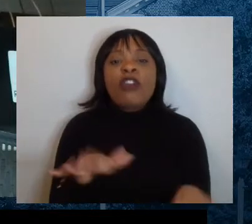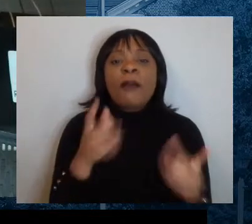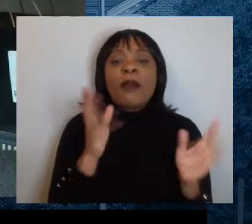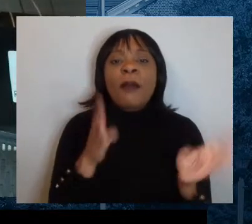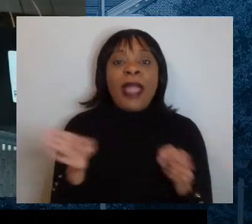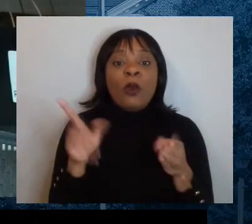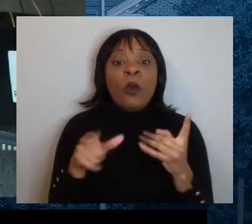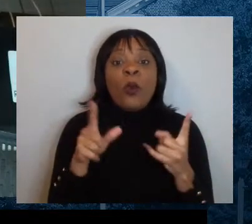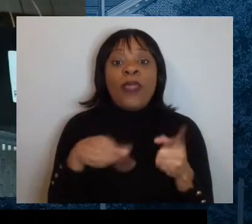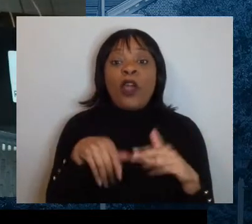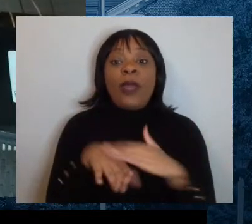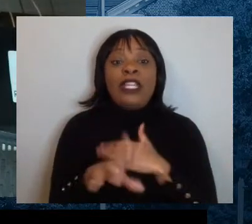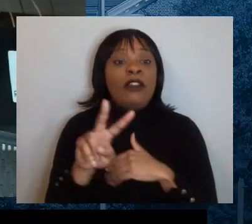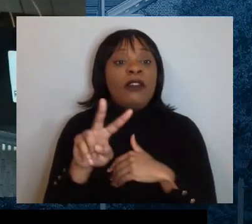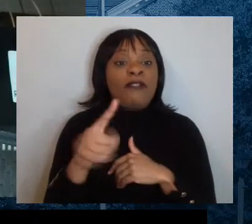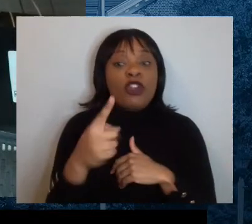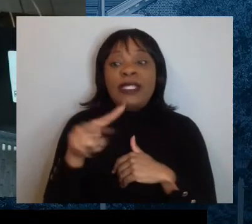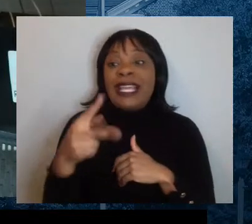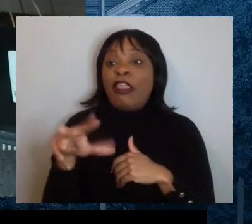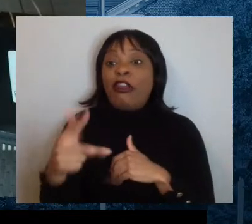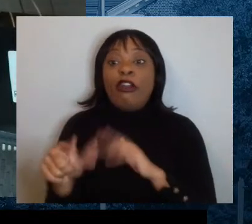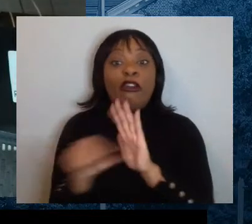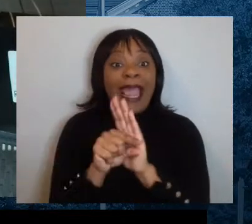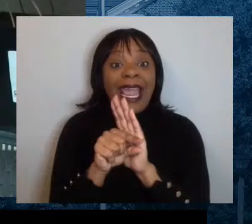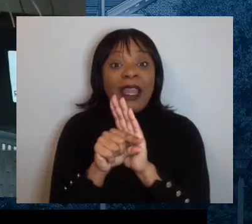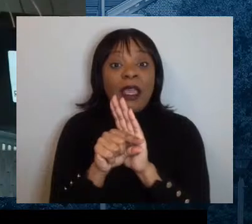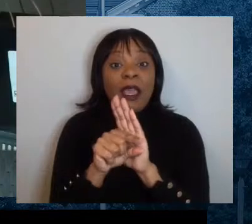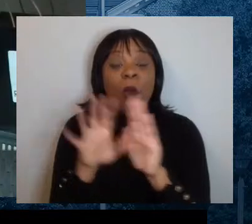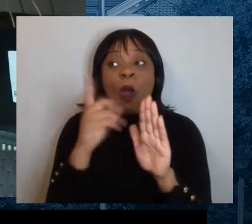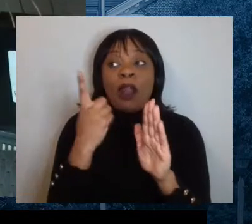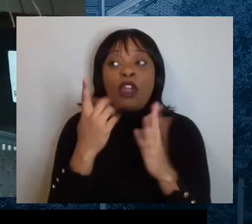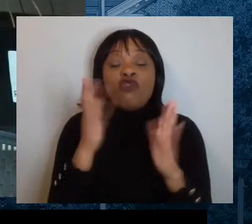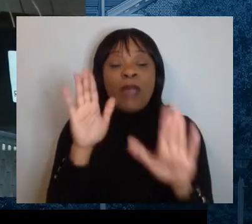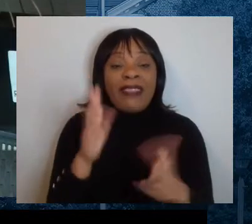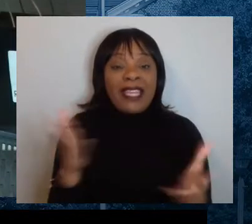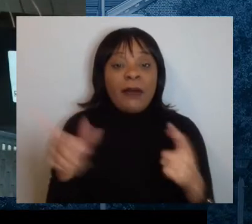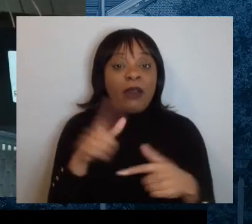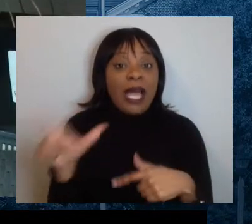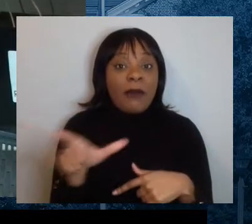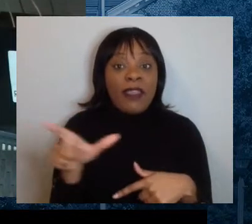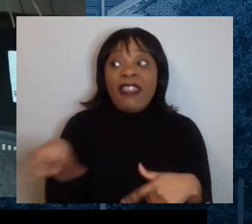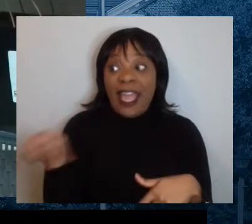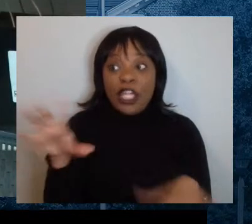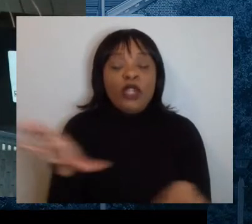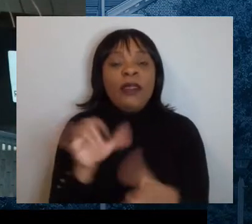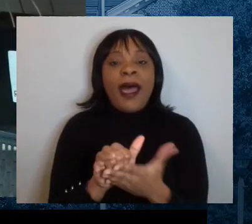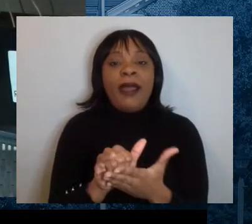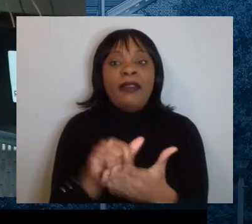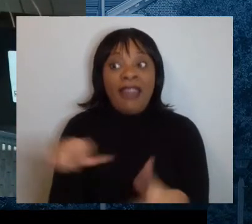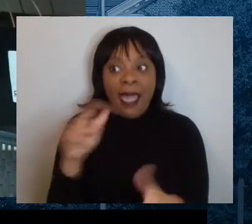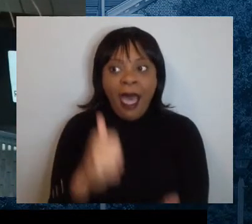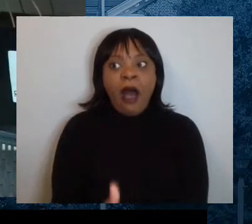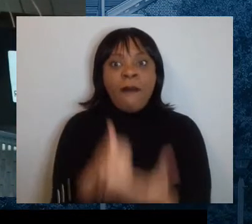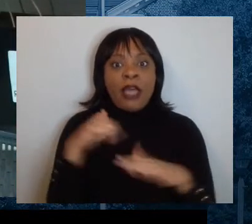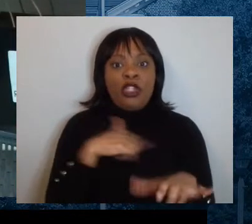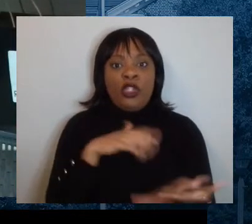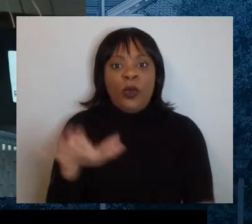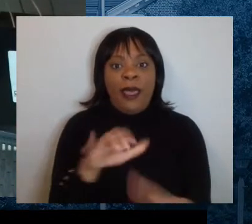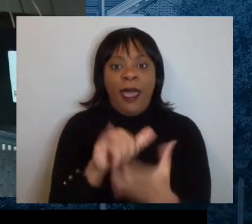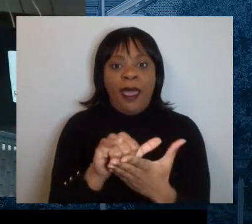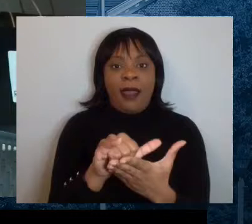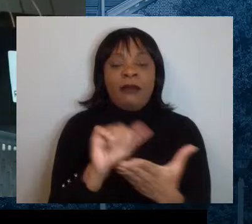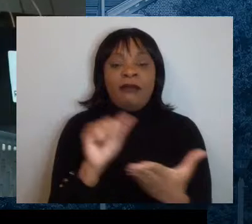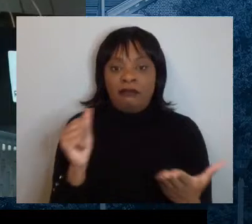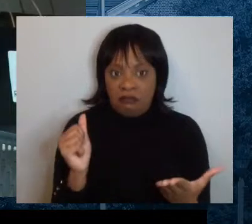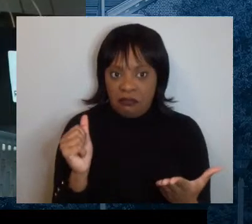first grade or second or third grade. And one of the great things about libraries is they do that. They help us do that. And the